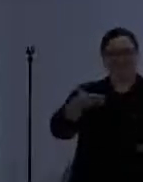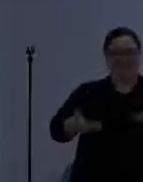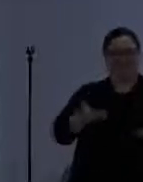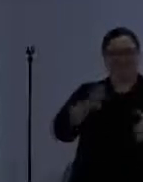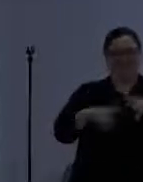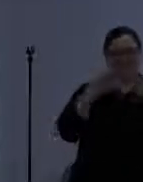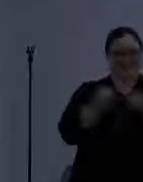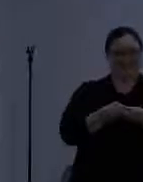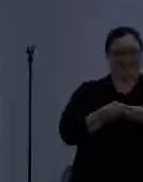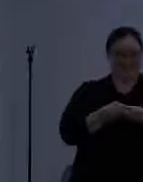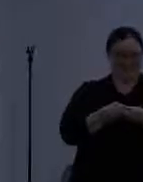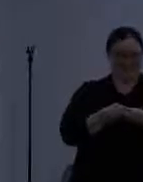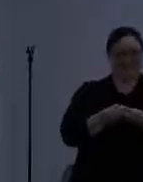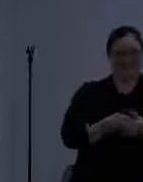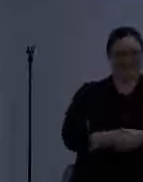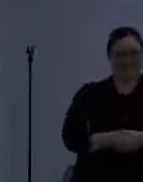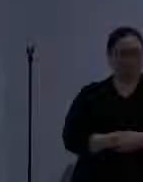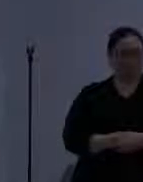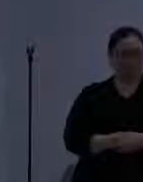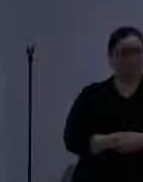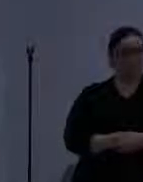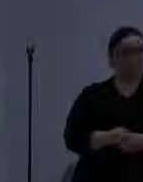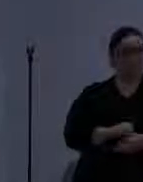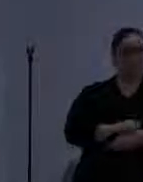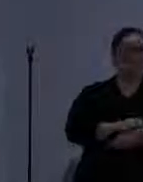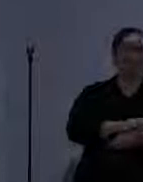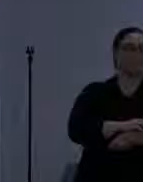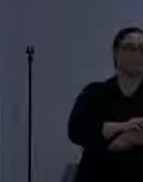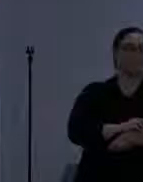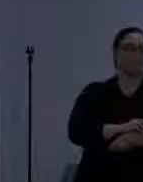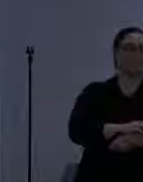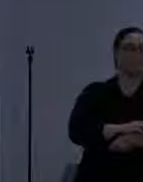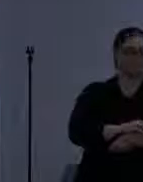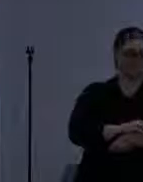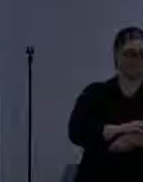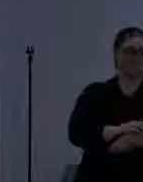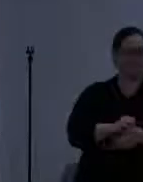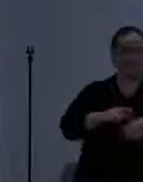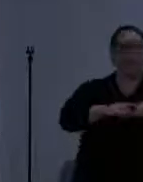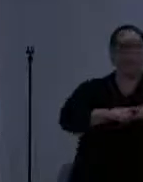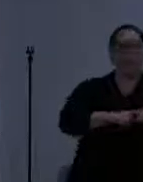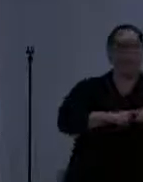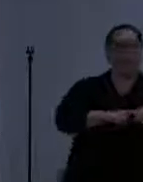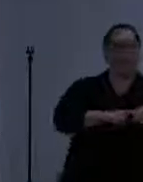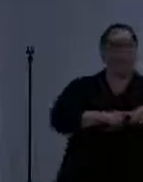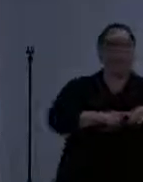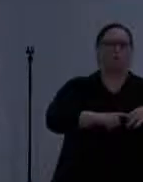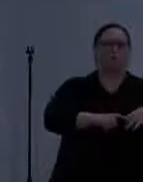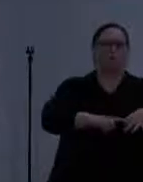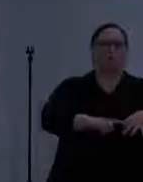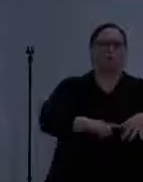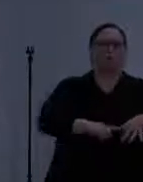So I thought I'd start with just talking a little bit about how is quality and safeguarding different.